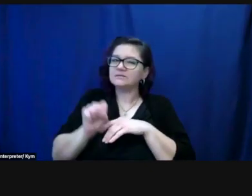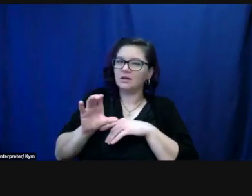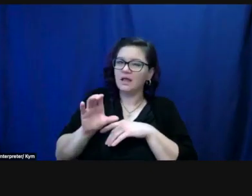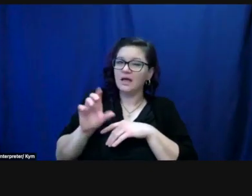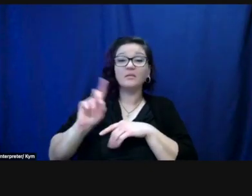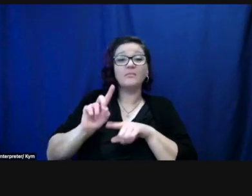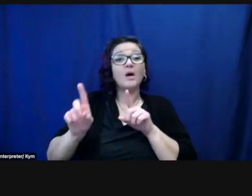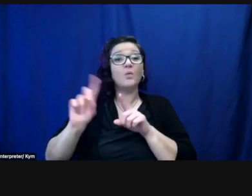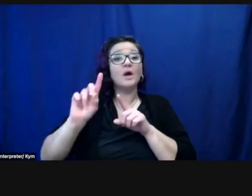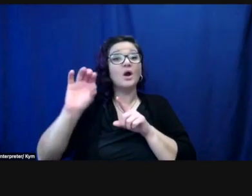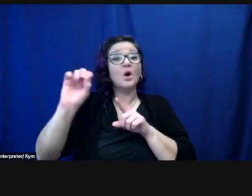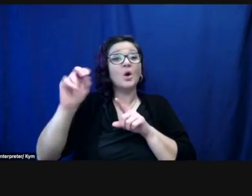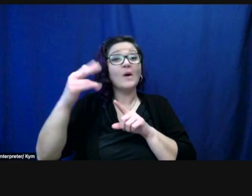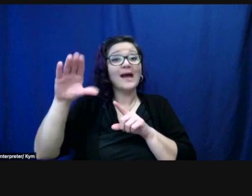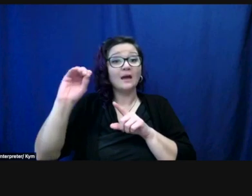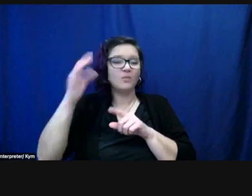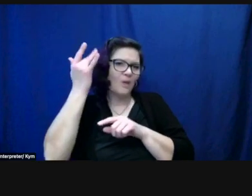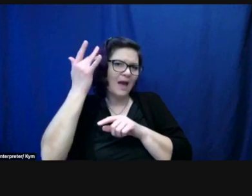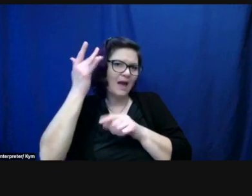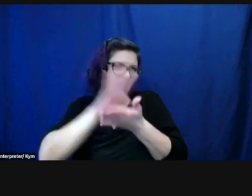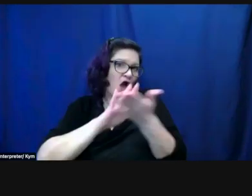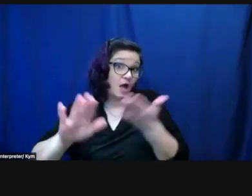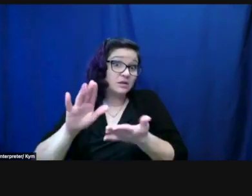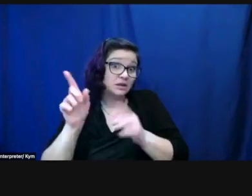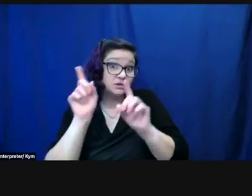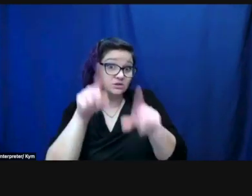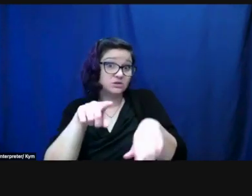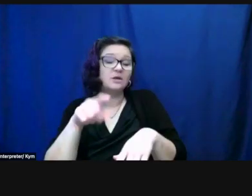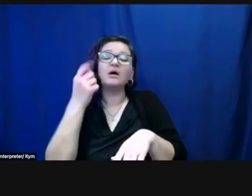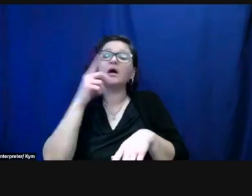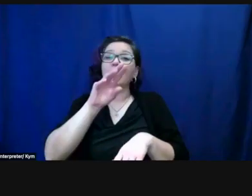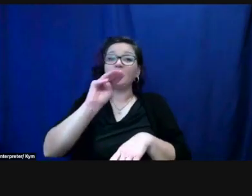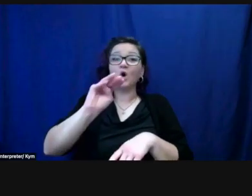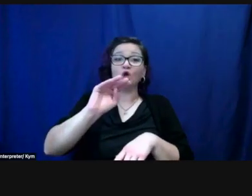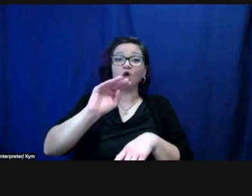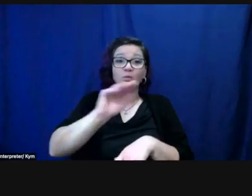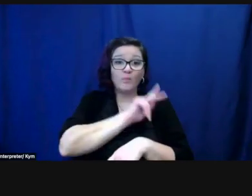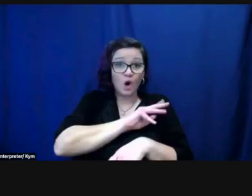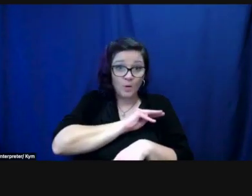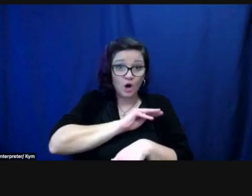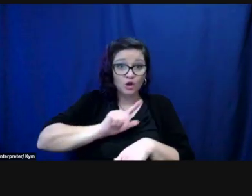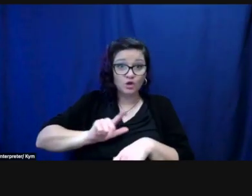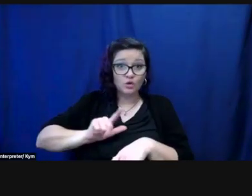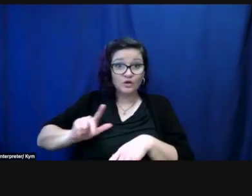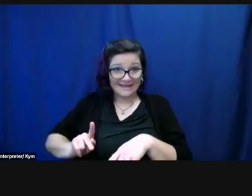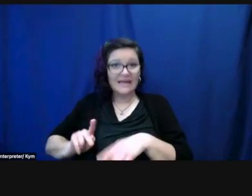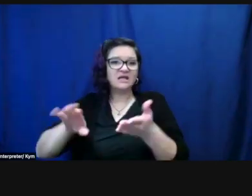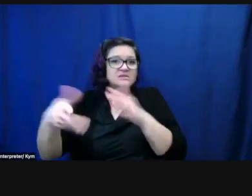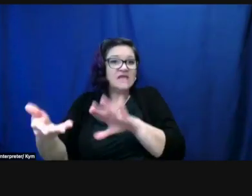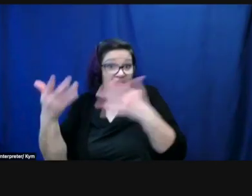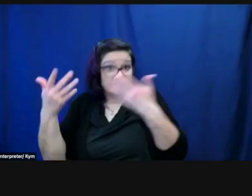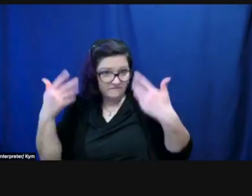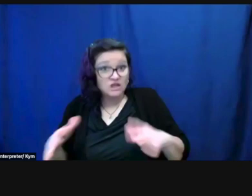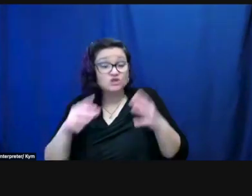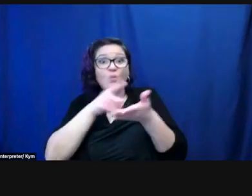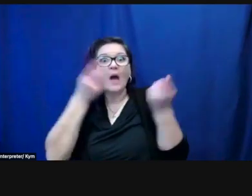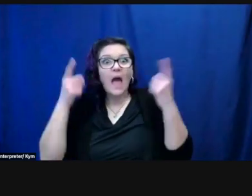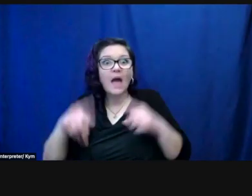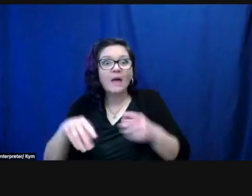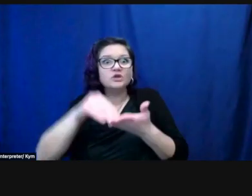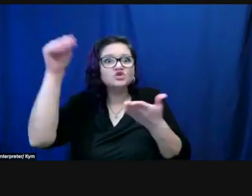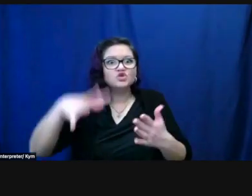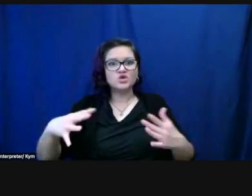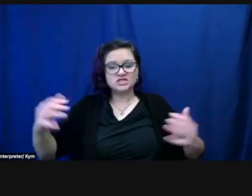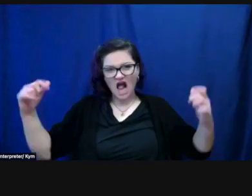in Ohio, I went to college. After Martin Luther King died, students started rioting. And as a result, they